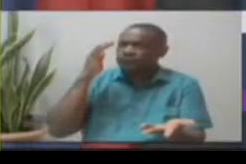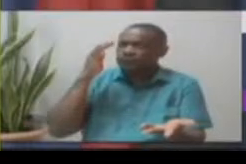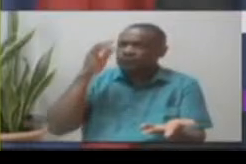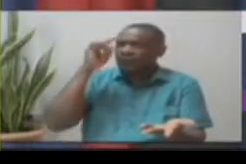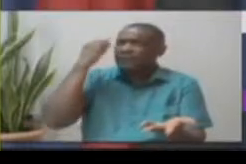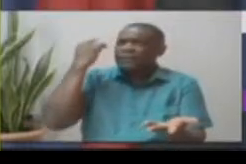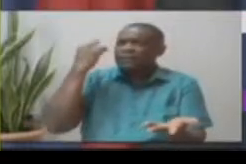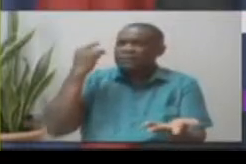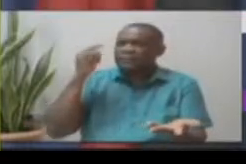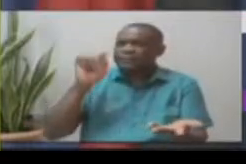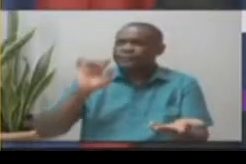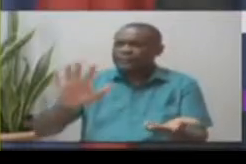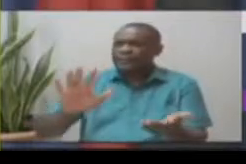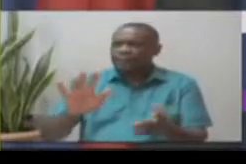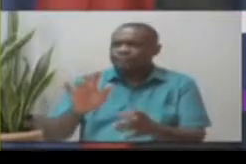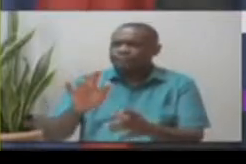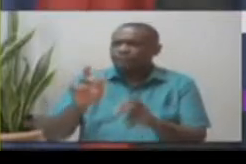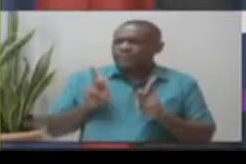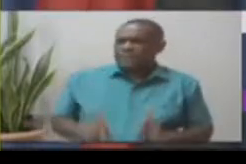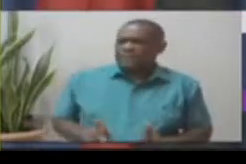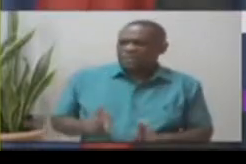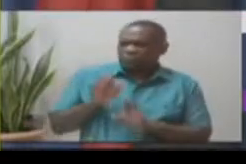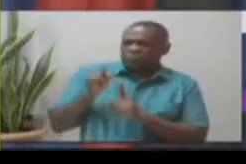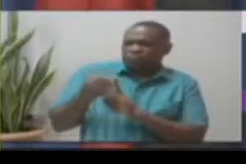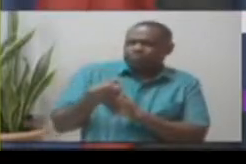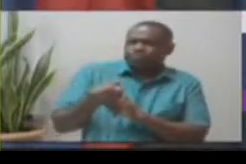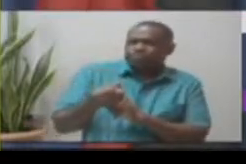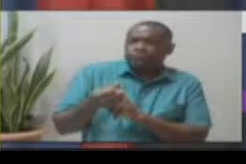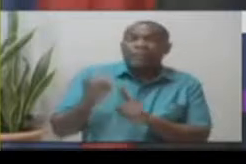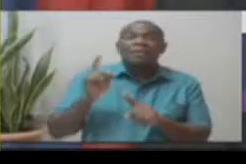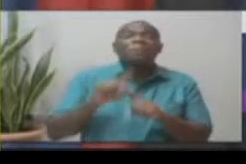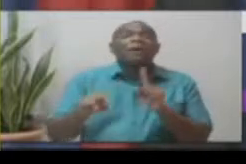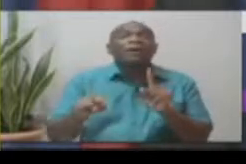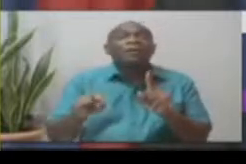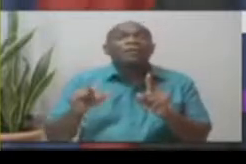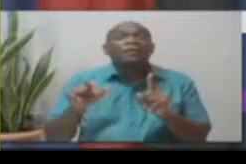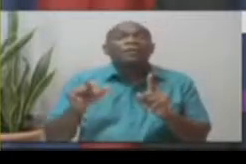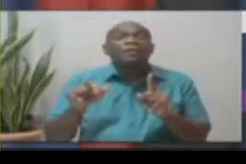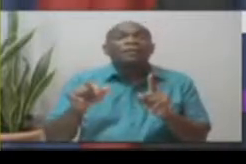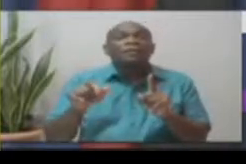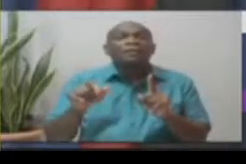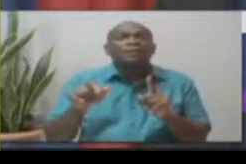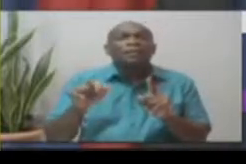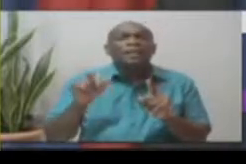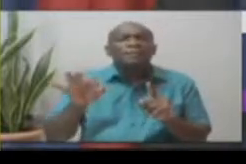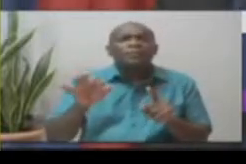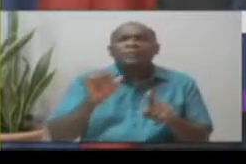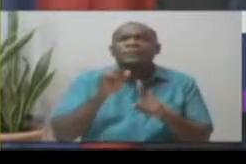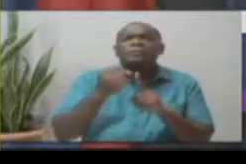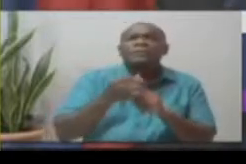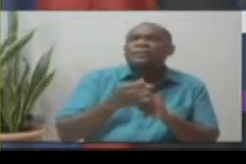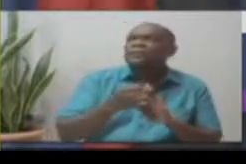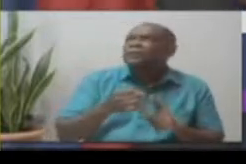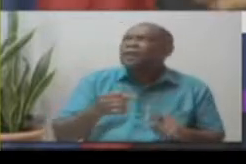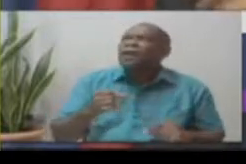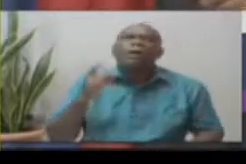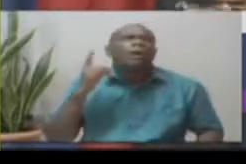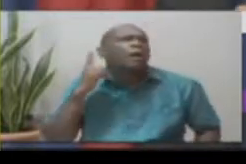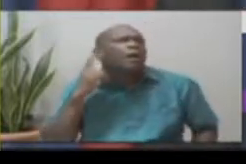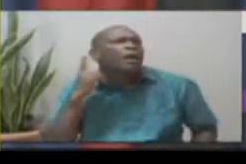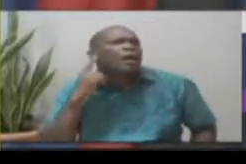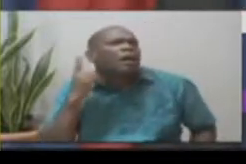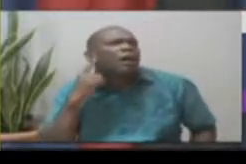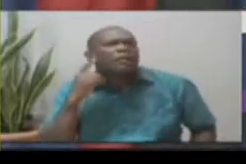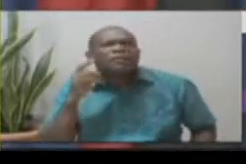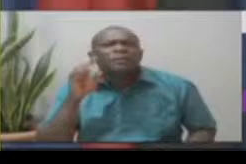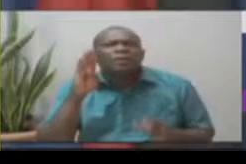personal situation is. But if the situation is simply because you hear somebody say something about Bill Gates, or you hear somebody say something